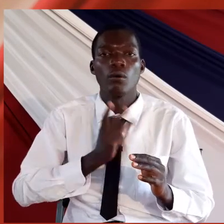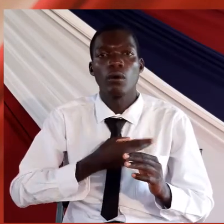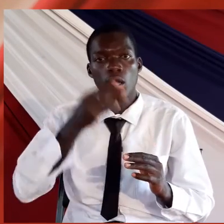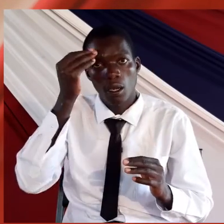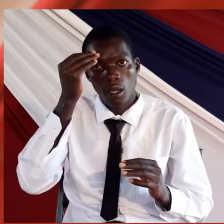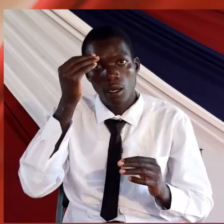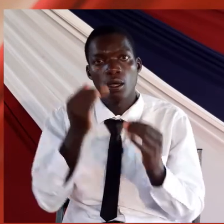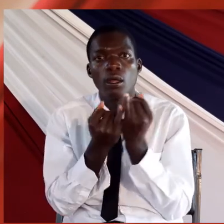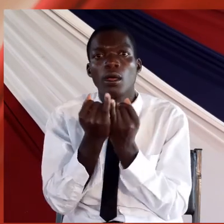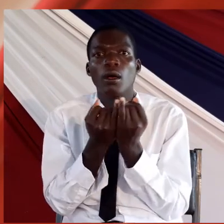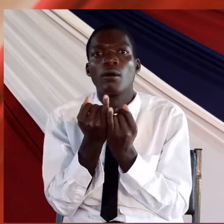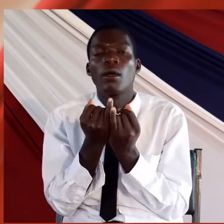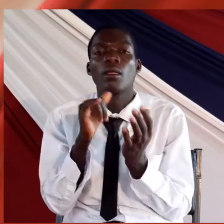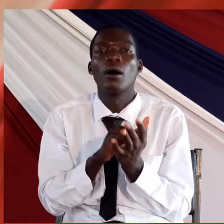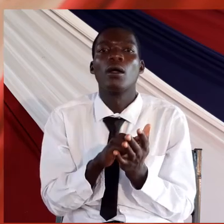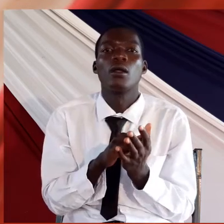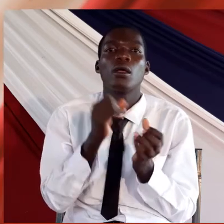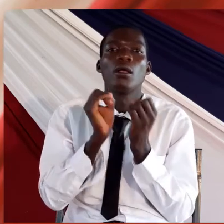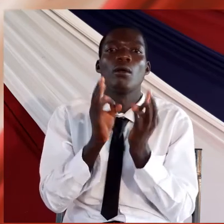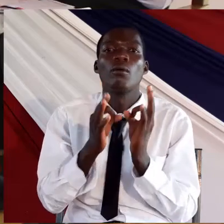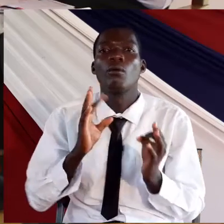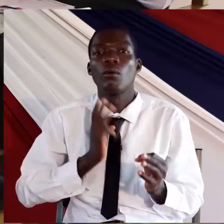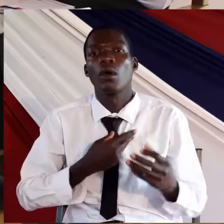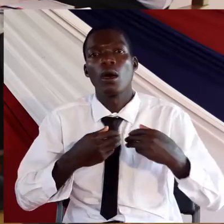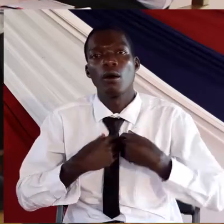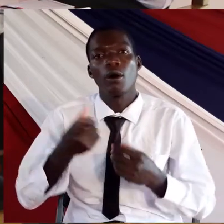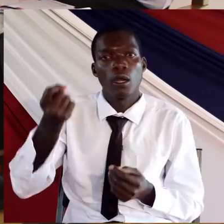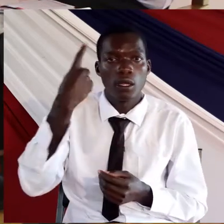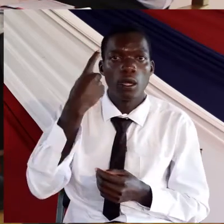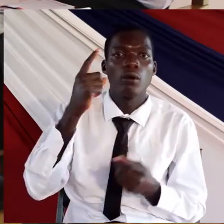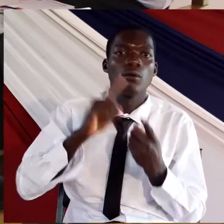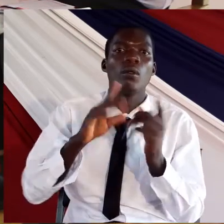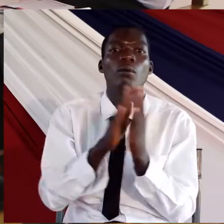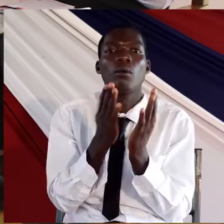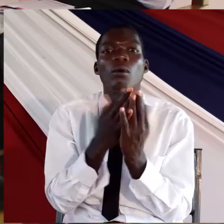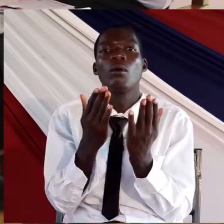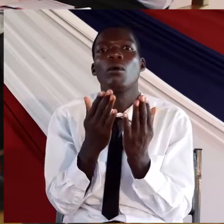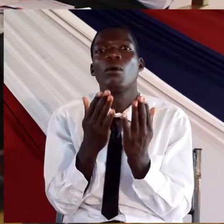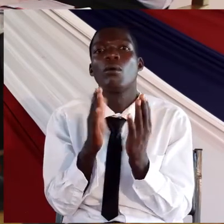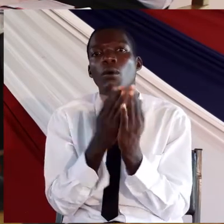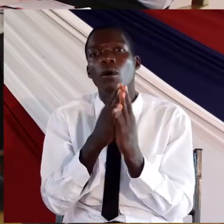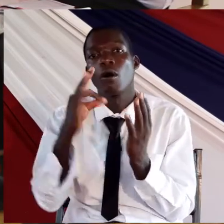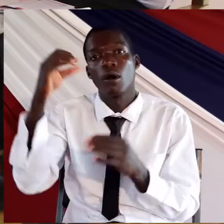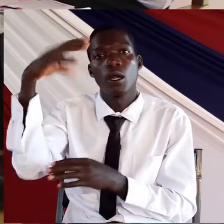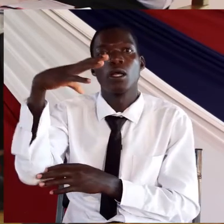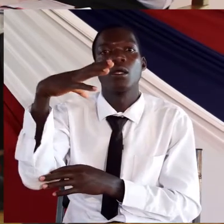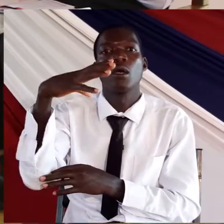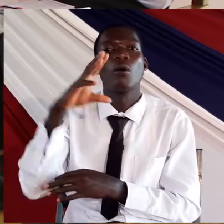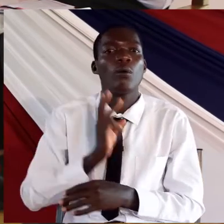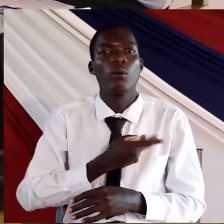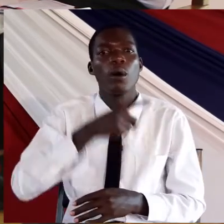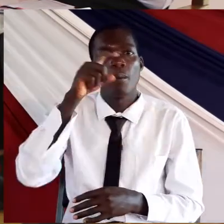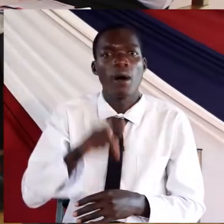Sabbath, that if we have to understand to the book of Revelation, we